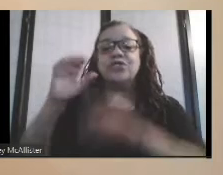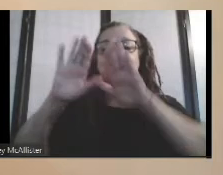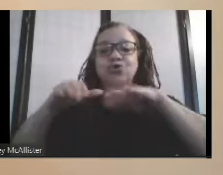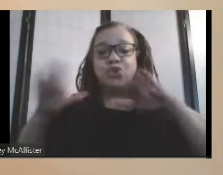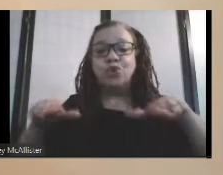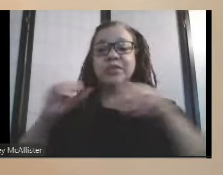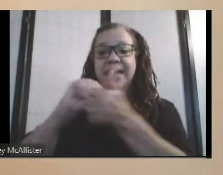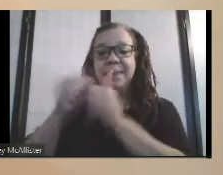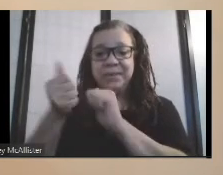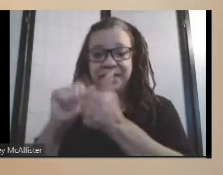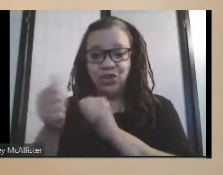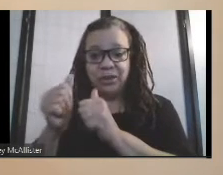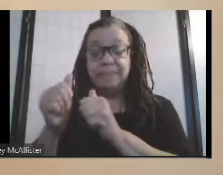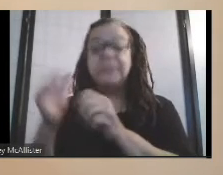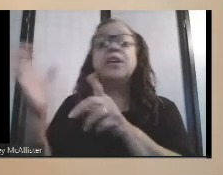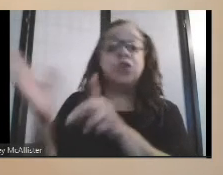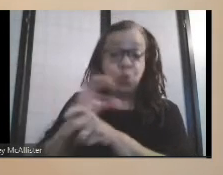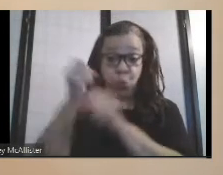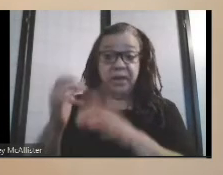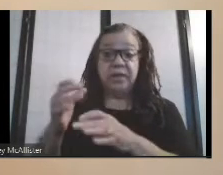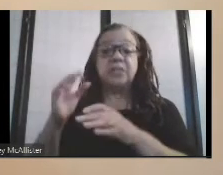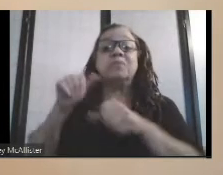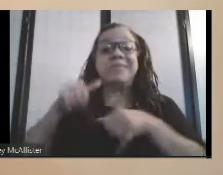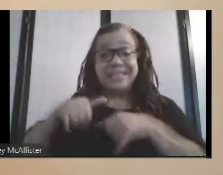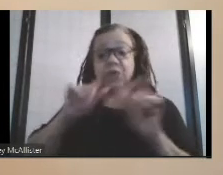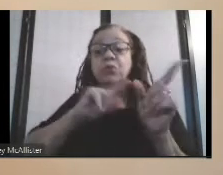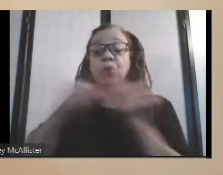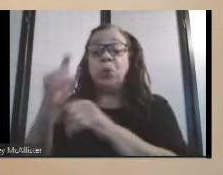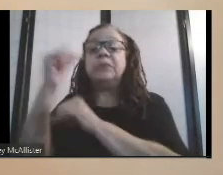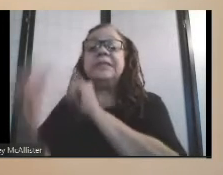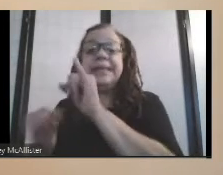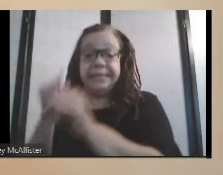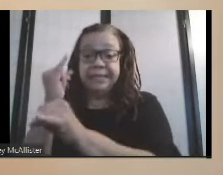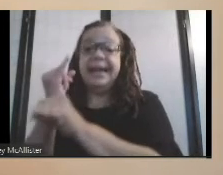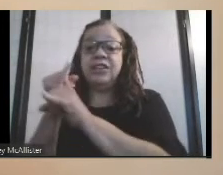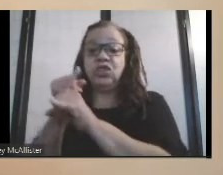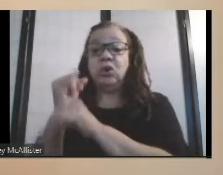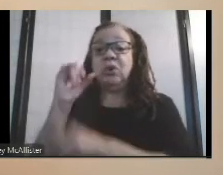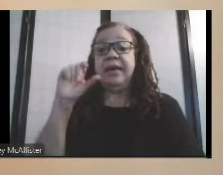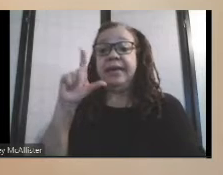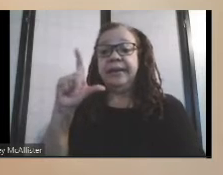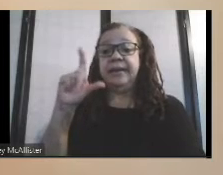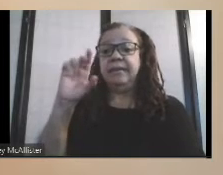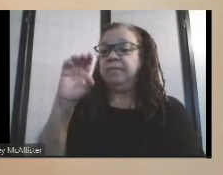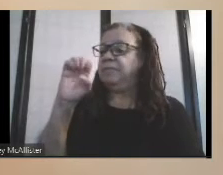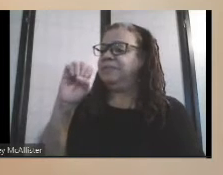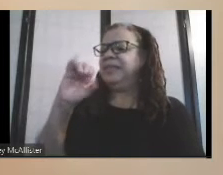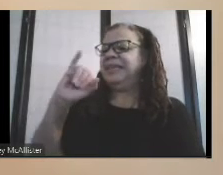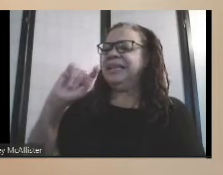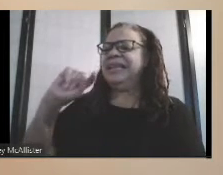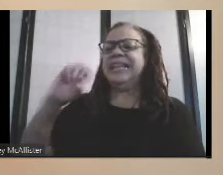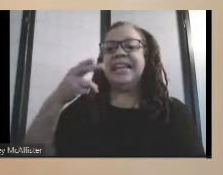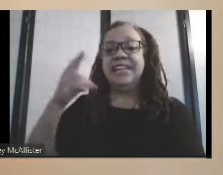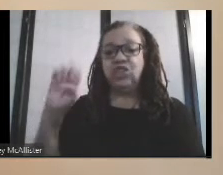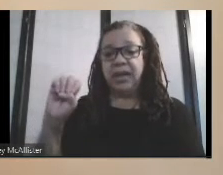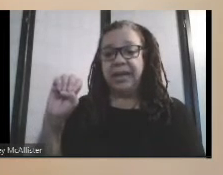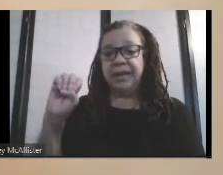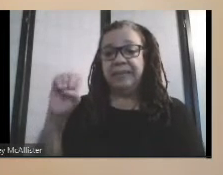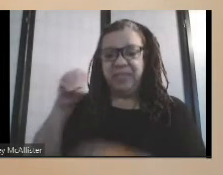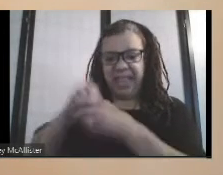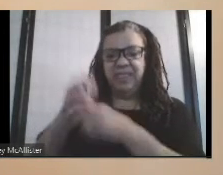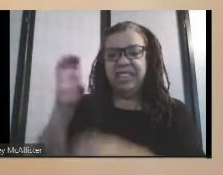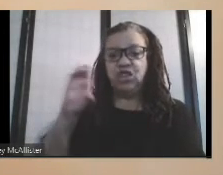Our winners will still be sent to an international competition that takes place in Lidice, the Czech Republic. The